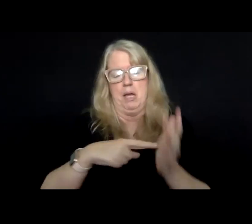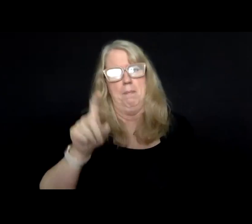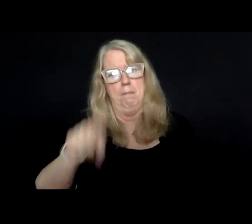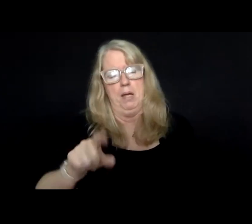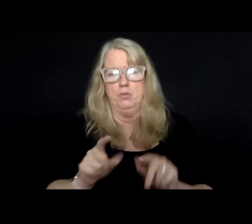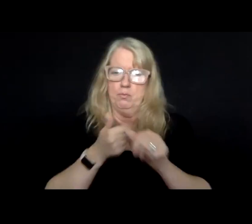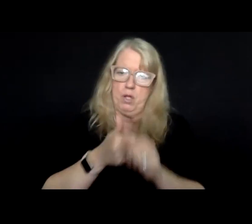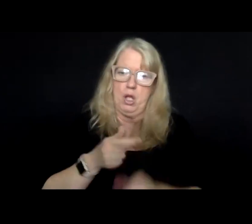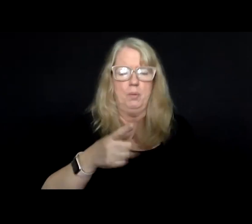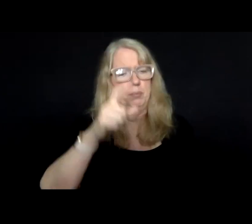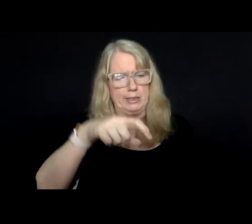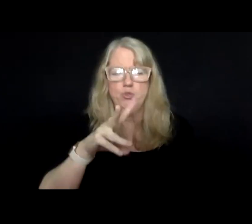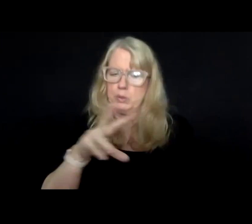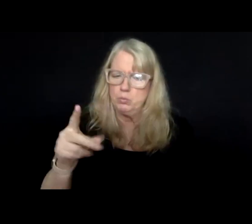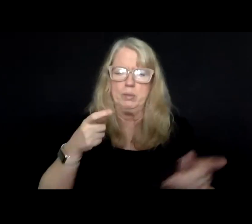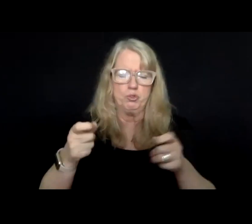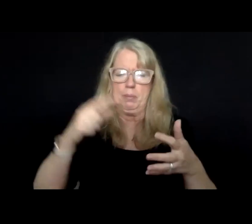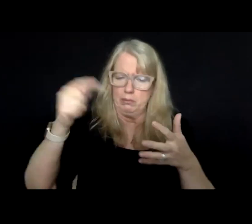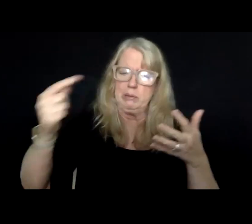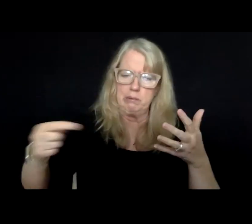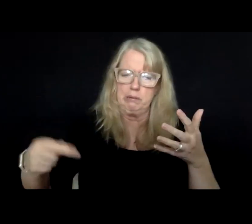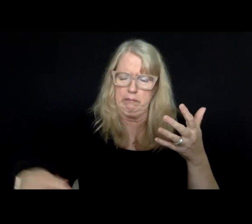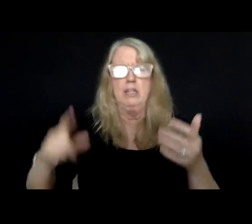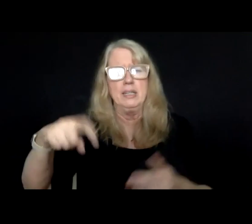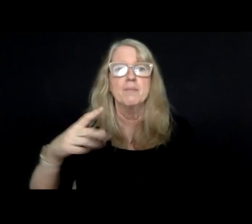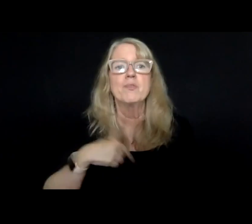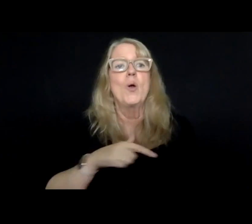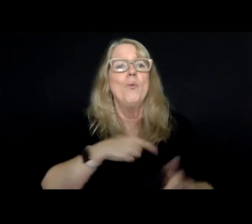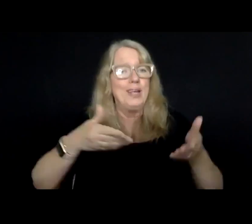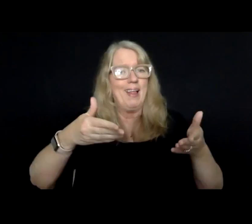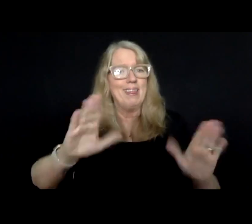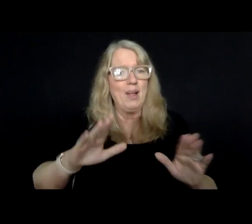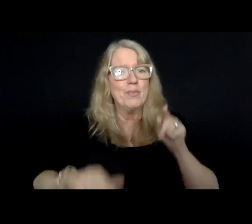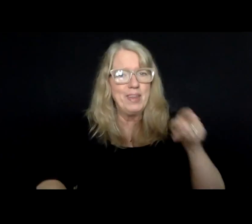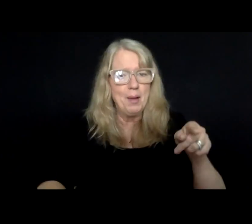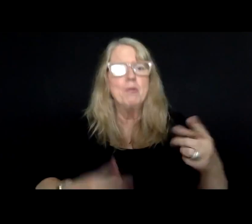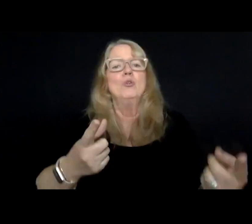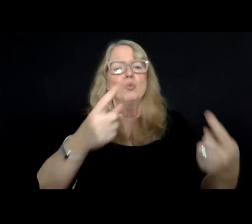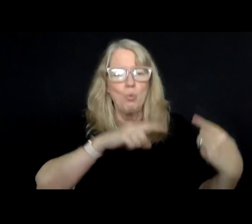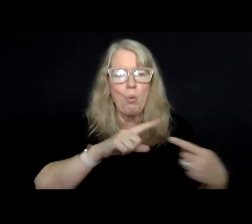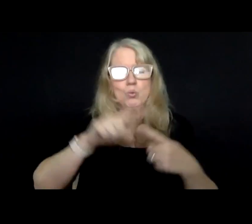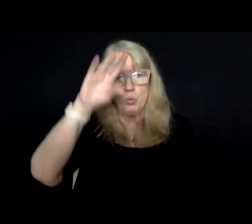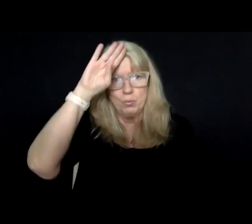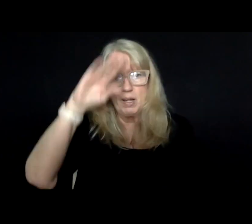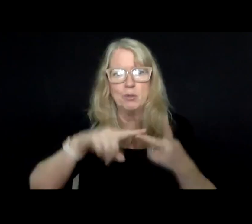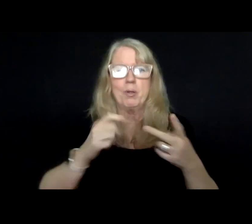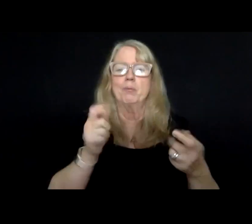to because you need withdrawal management, you need inpatient. We allowed them to come to the police or fire station